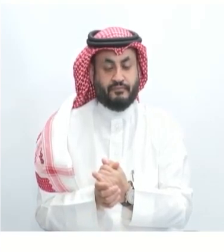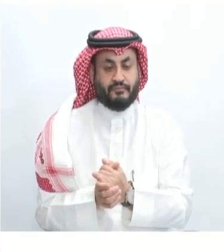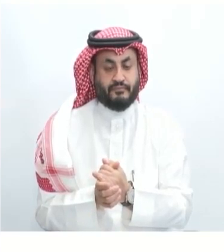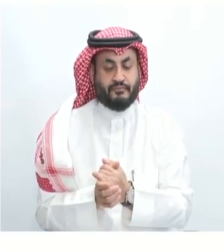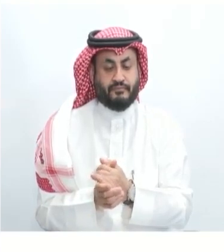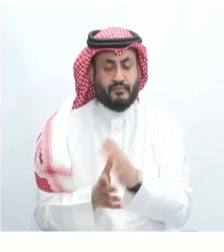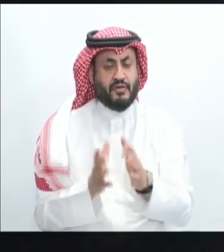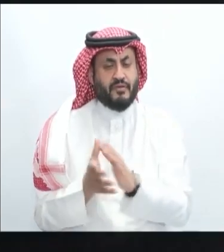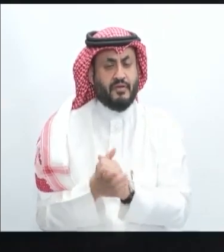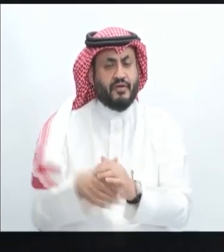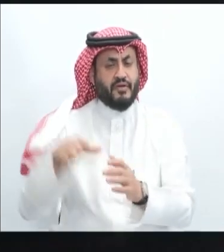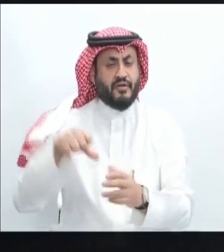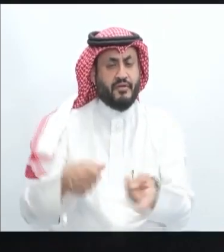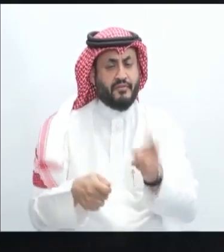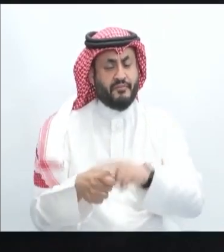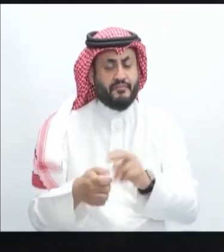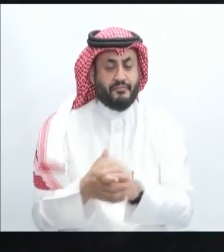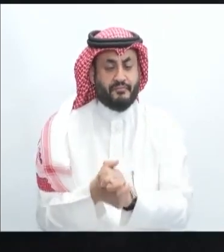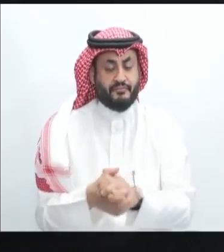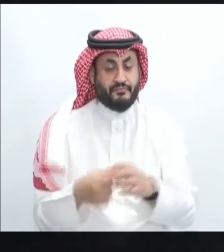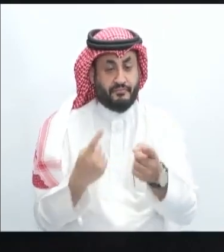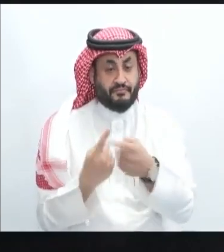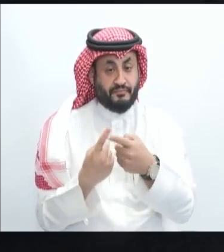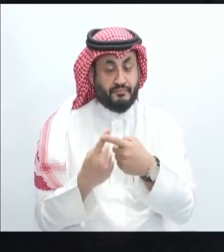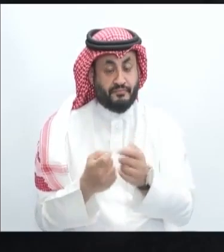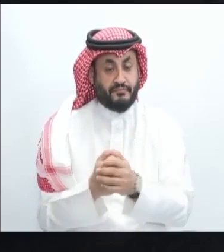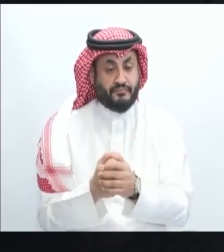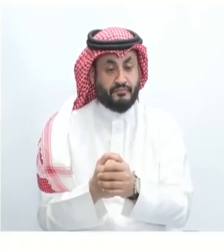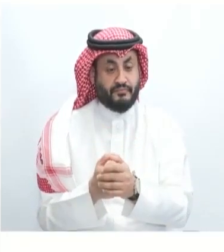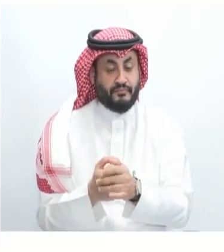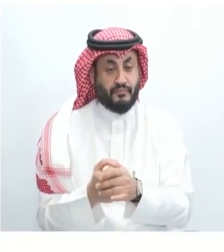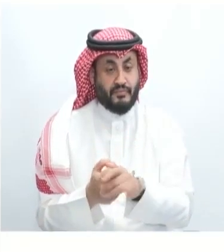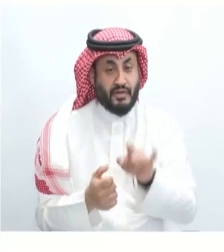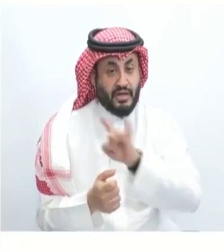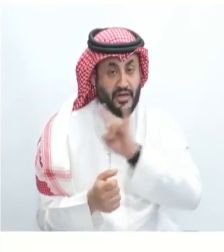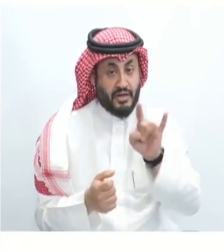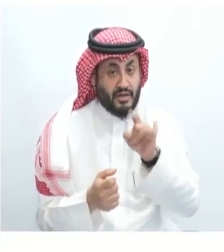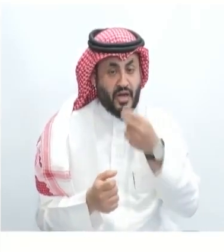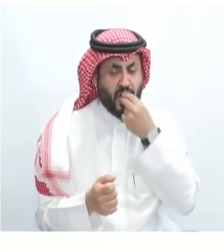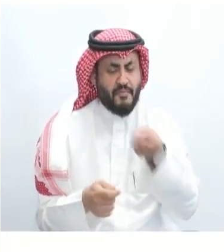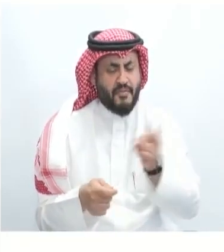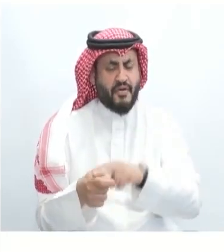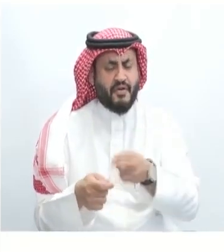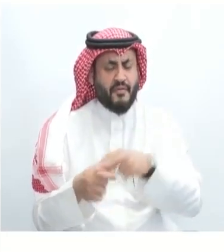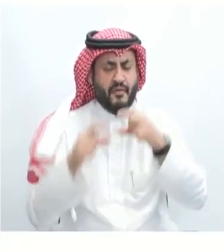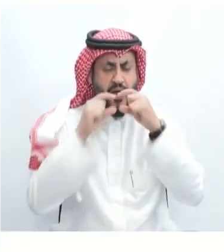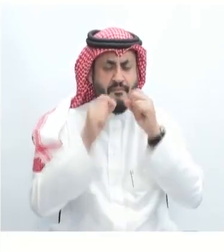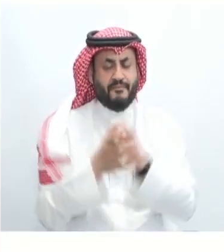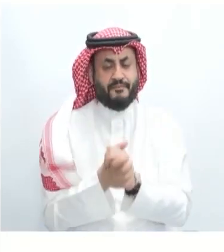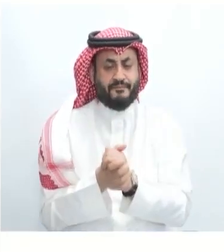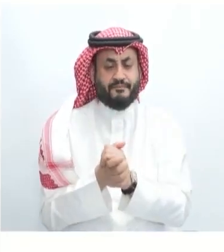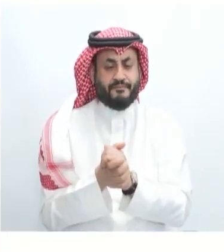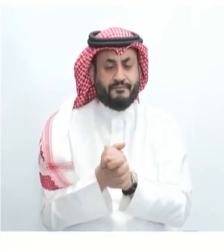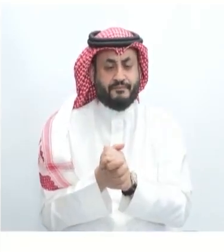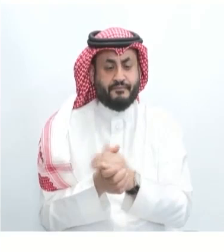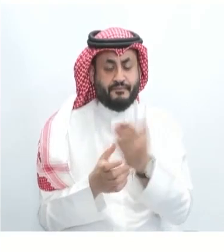the bad things that we should not do. We said on number 7, we shouldn't eat too much of junk food, and